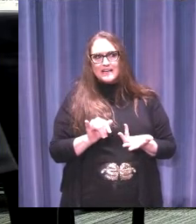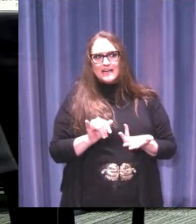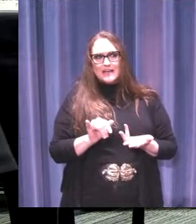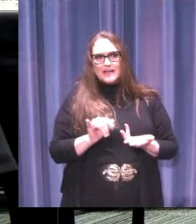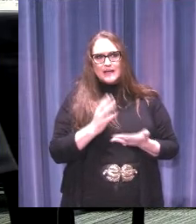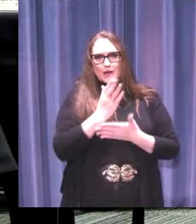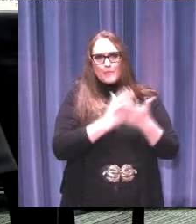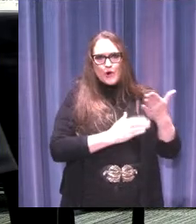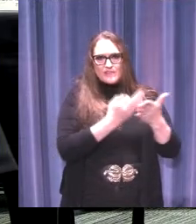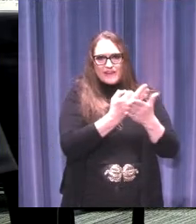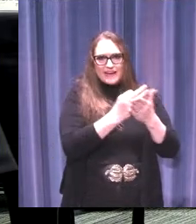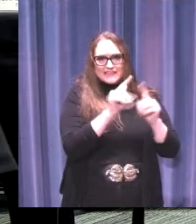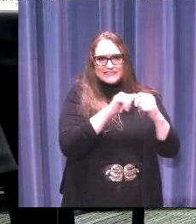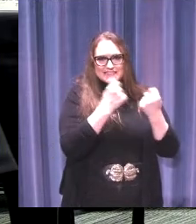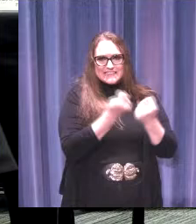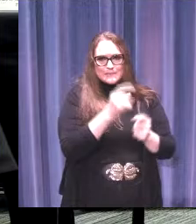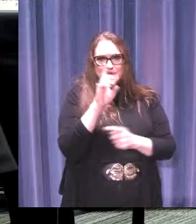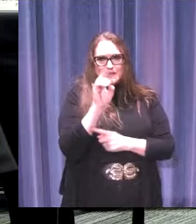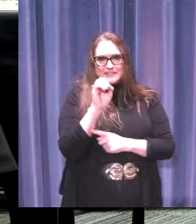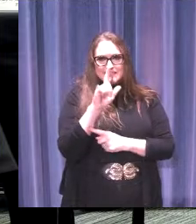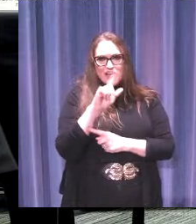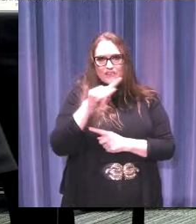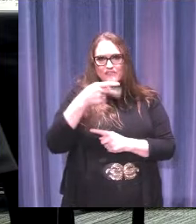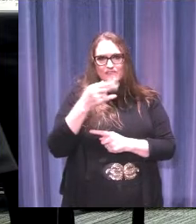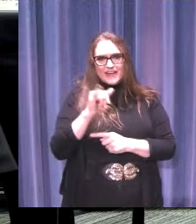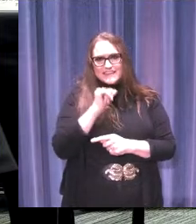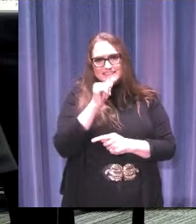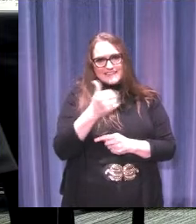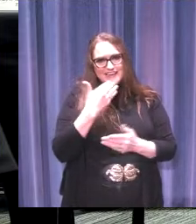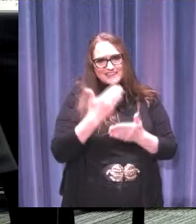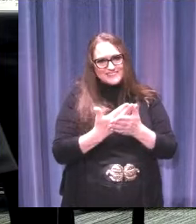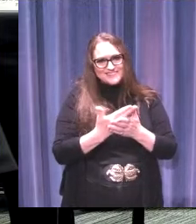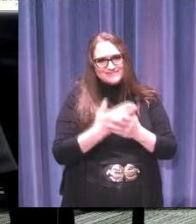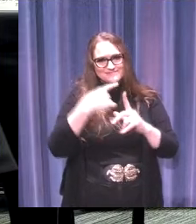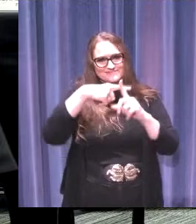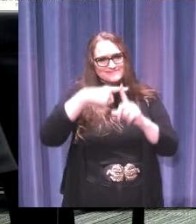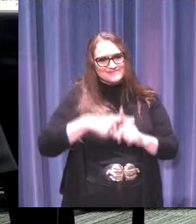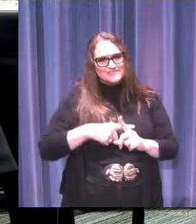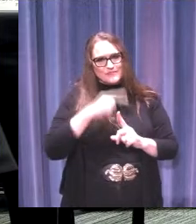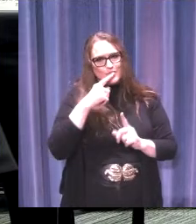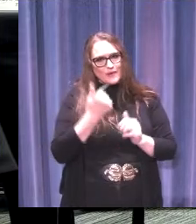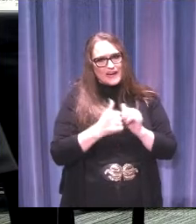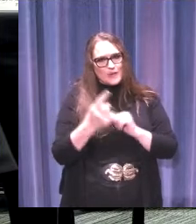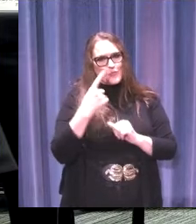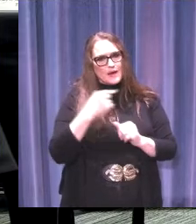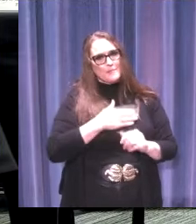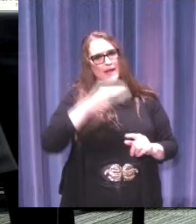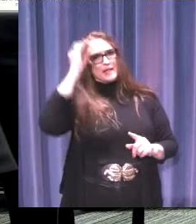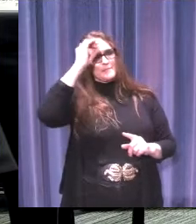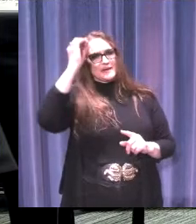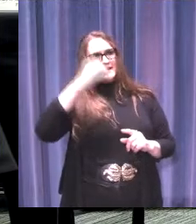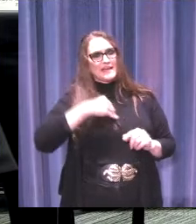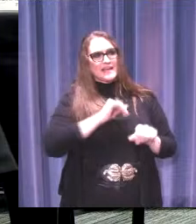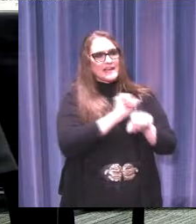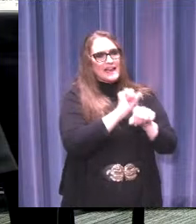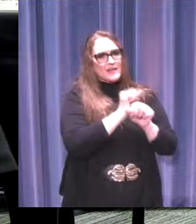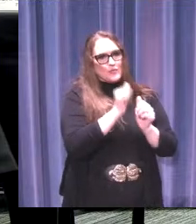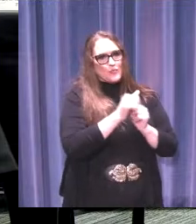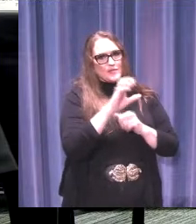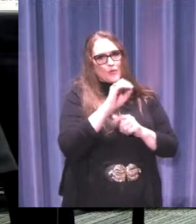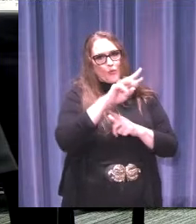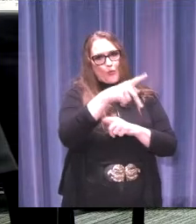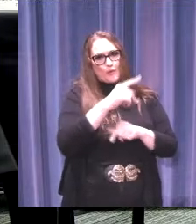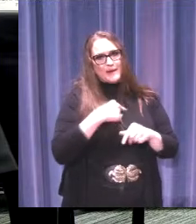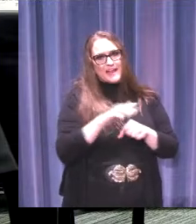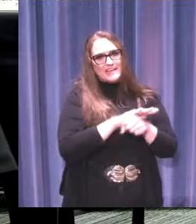being part of the finance team at Delphi is not a feather in anyone's cap, in my opinion. And I dealt with Delphi corporate as a